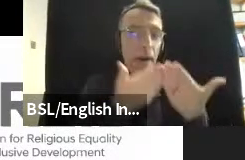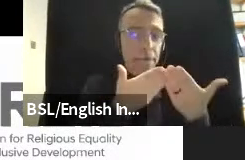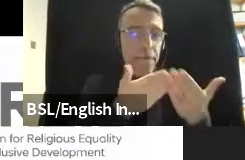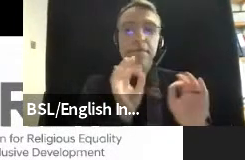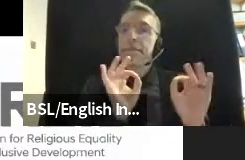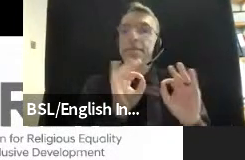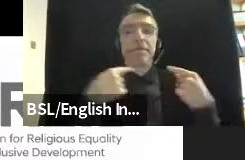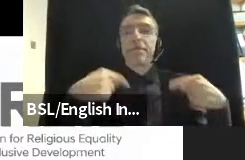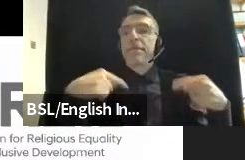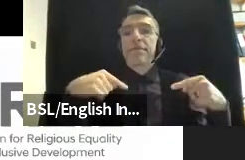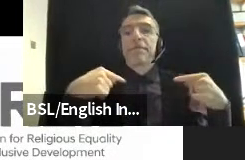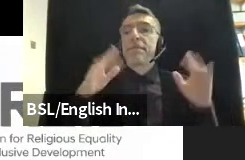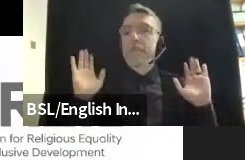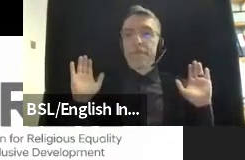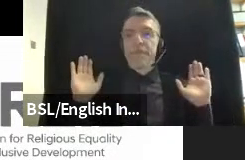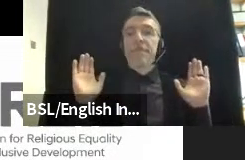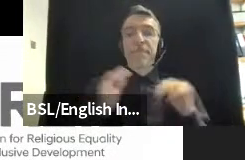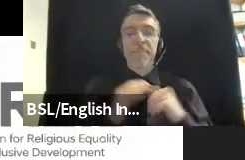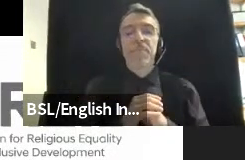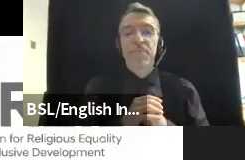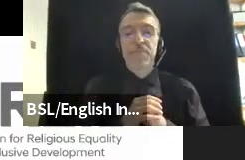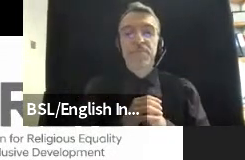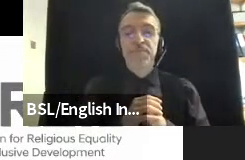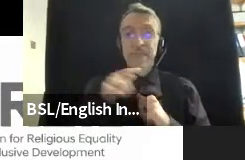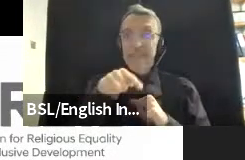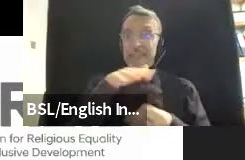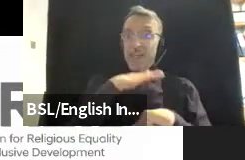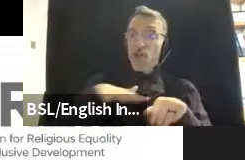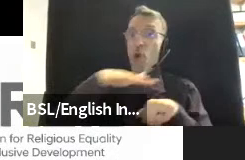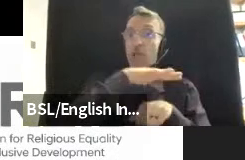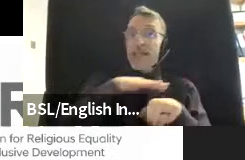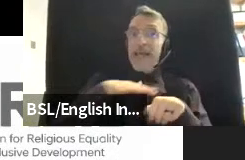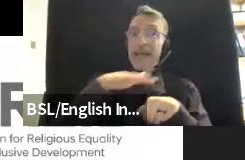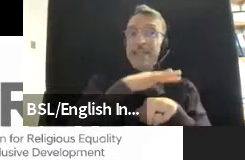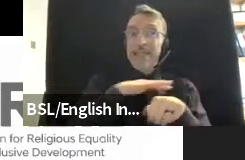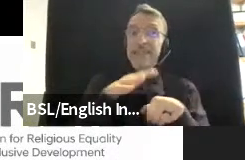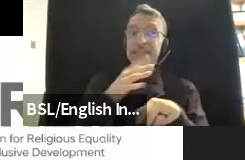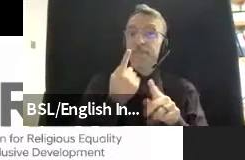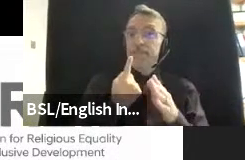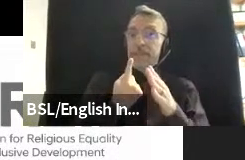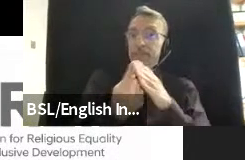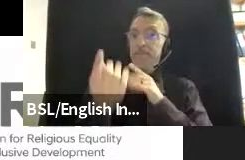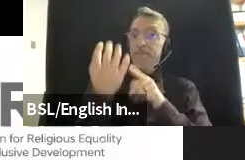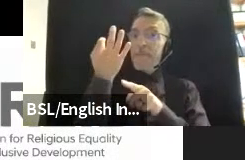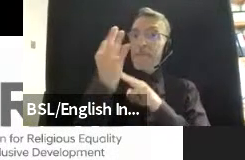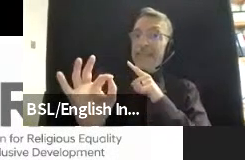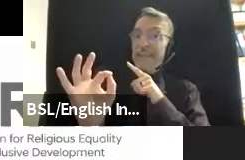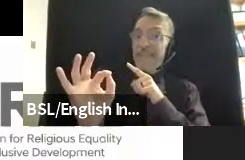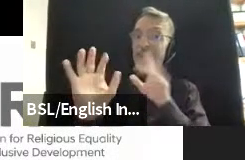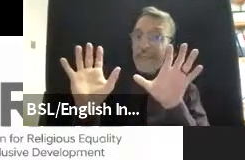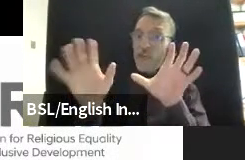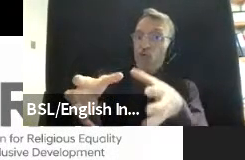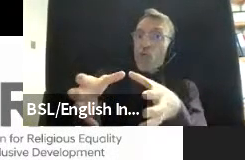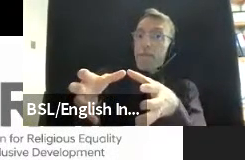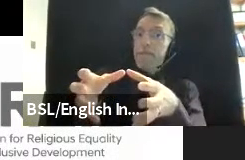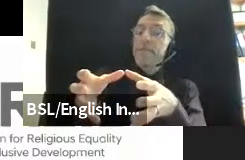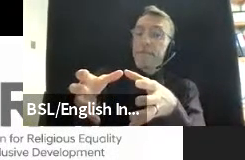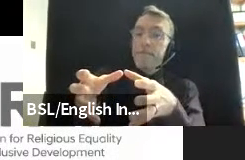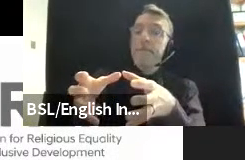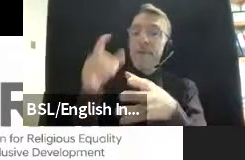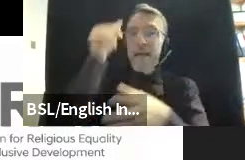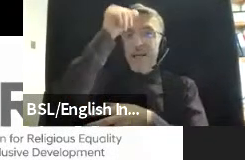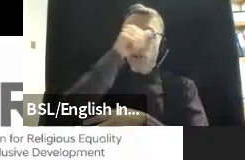And in this context, there is a specific group of